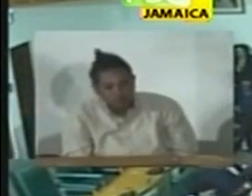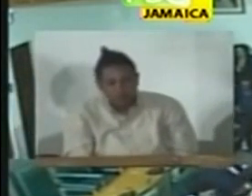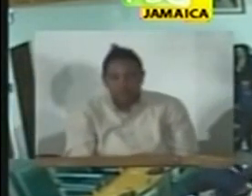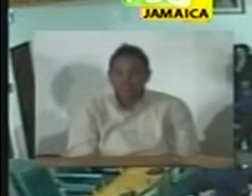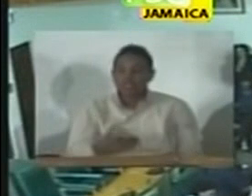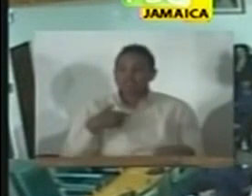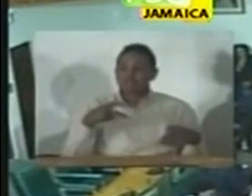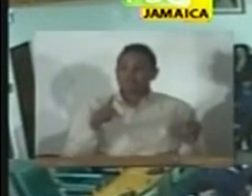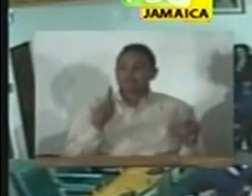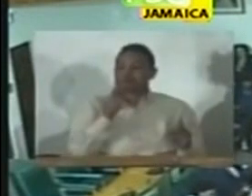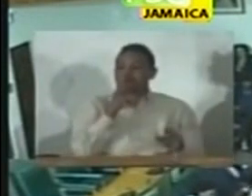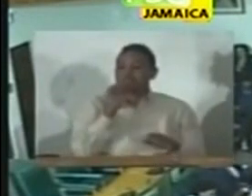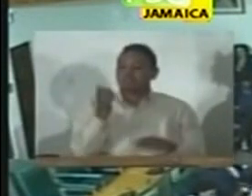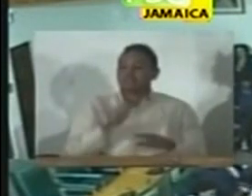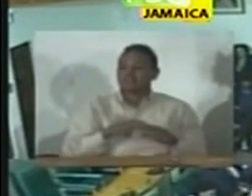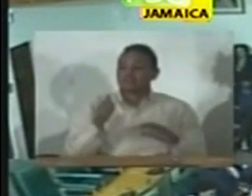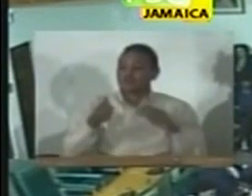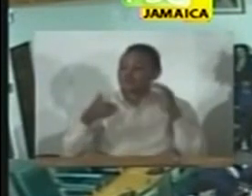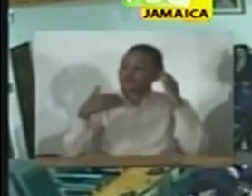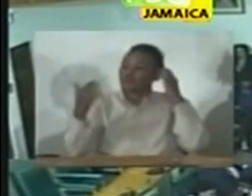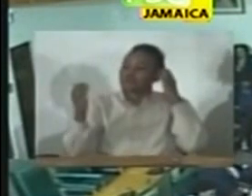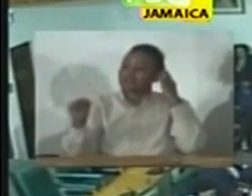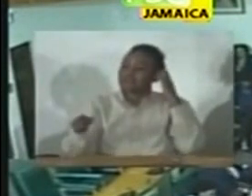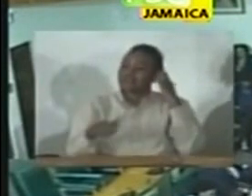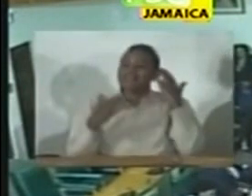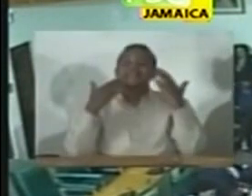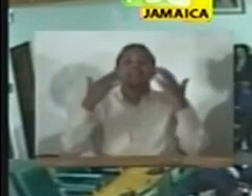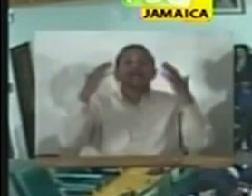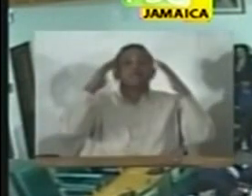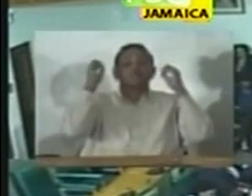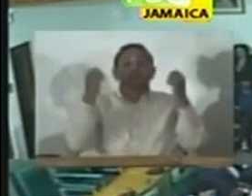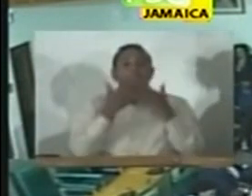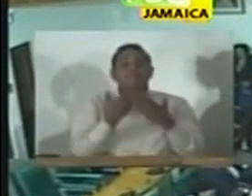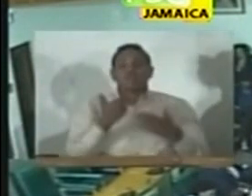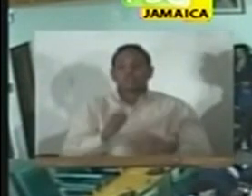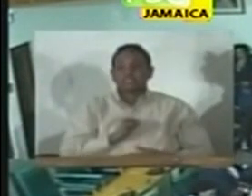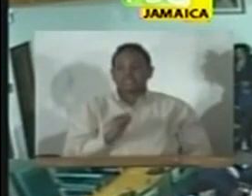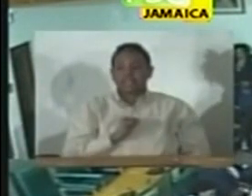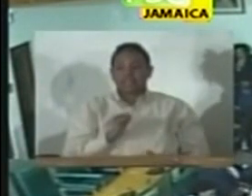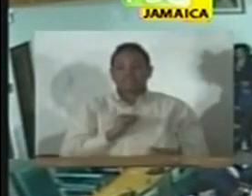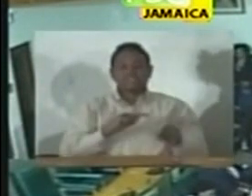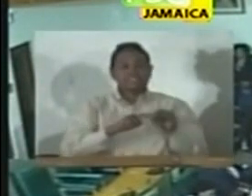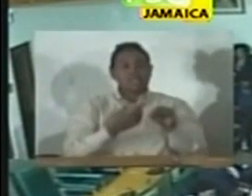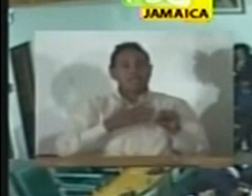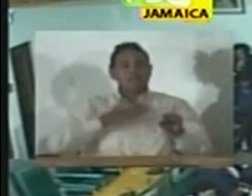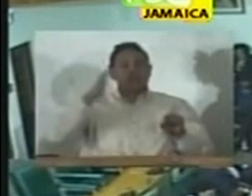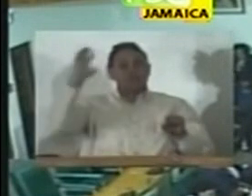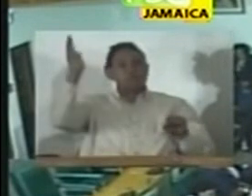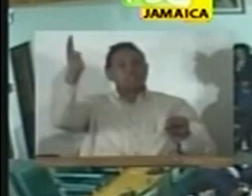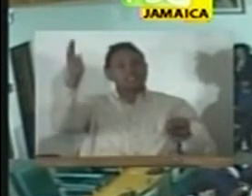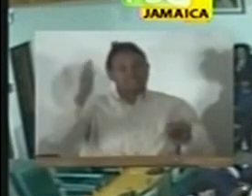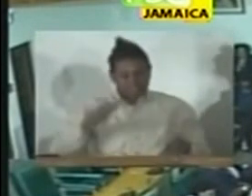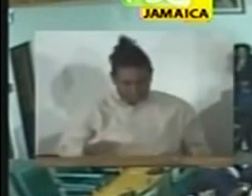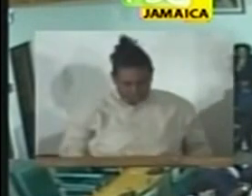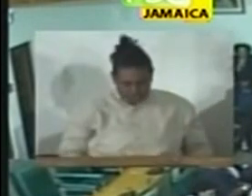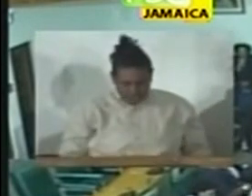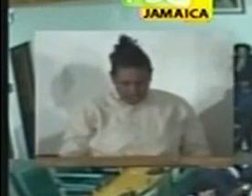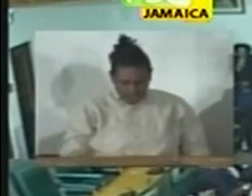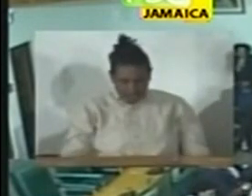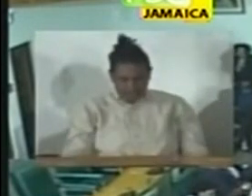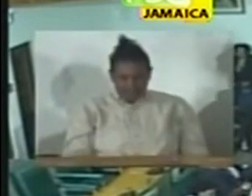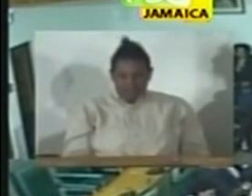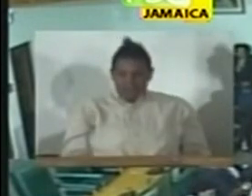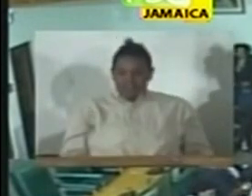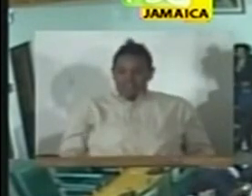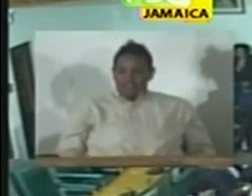permission to speak from a seat other than your own. Thank you, Mr. President. Before I start my presentation, read the